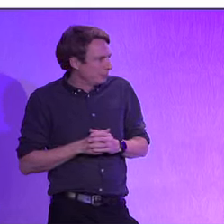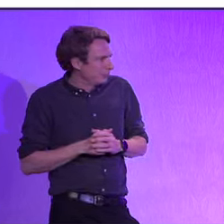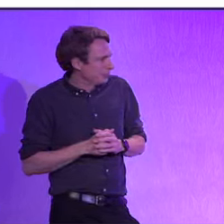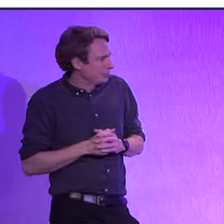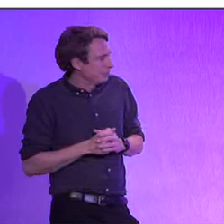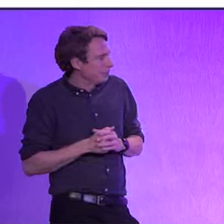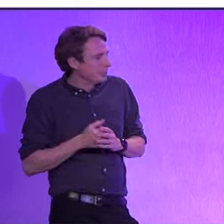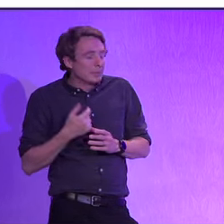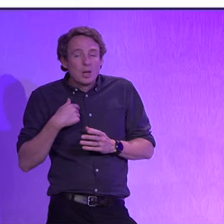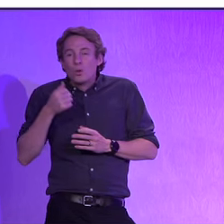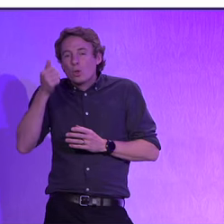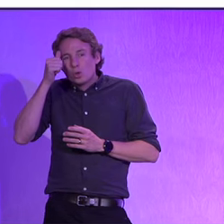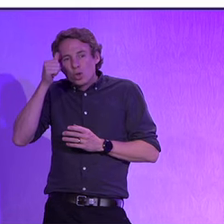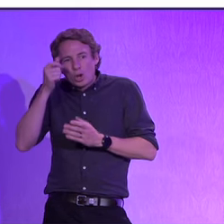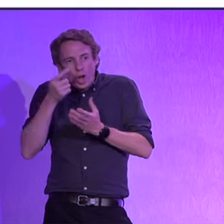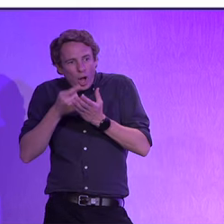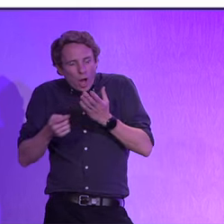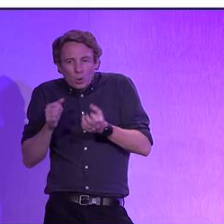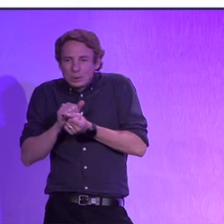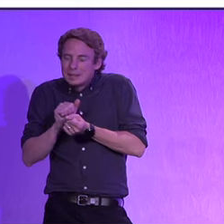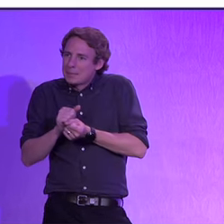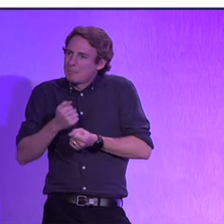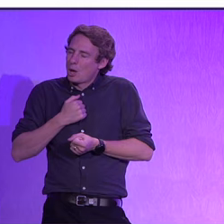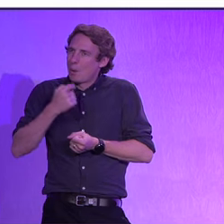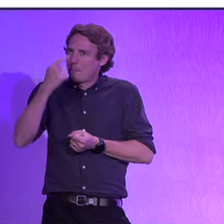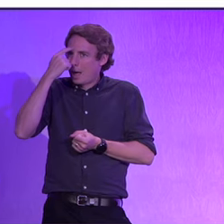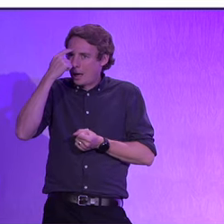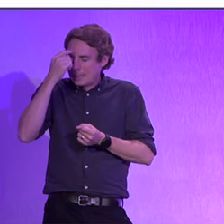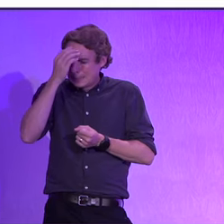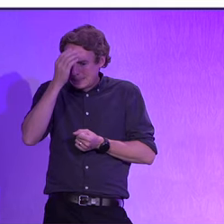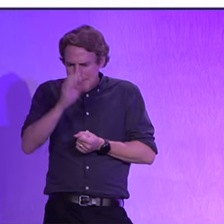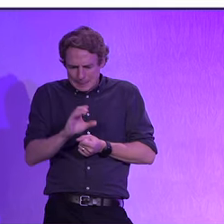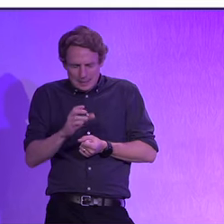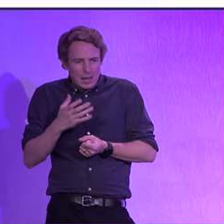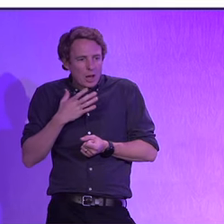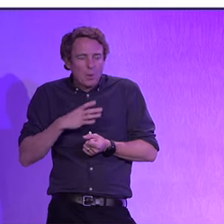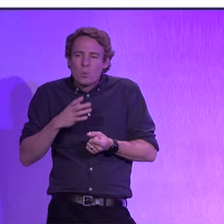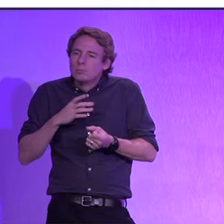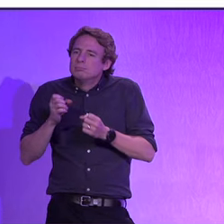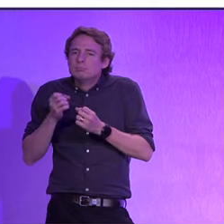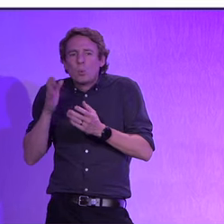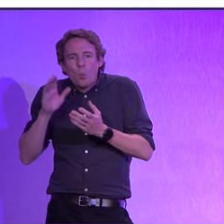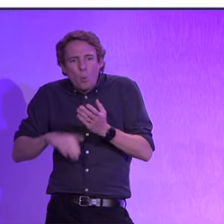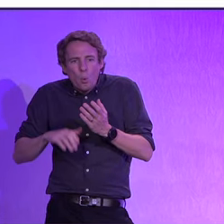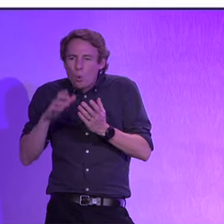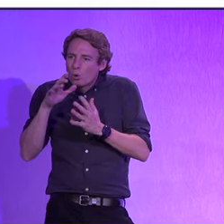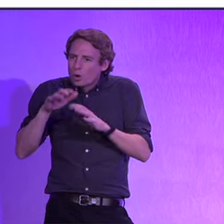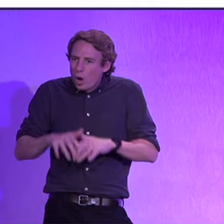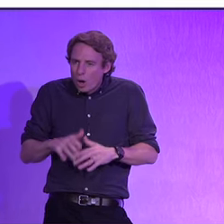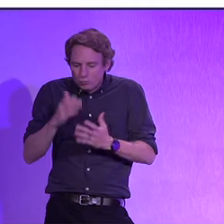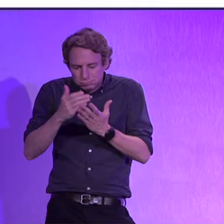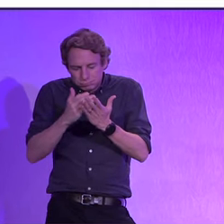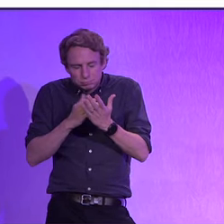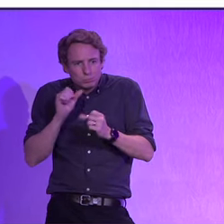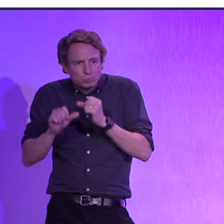passing. Let not the knowledge reside solely within the confines of thine own mind. Commit to parchment all that encompasses the